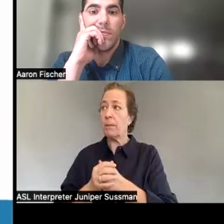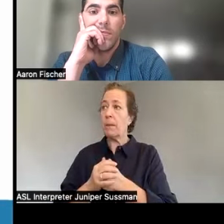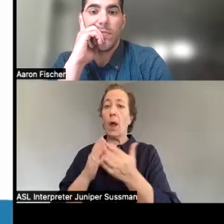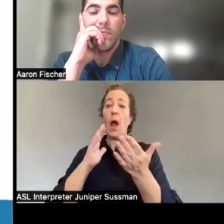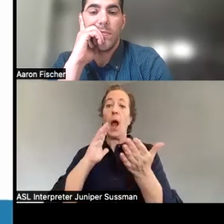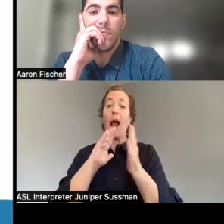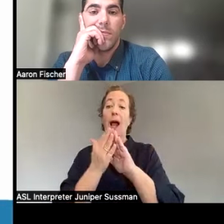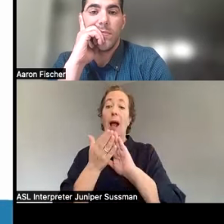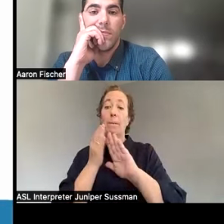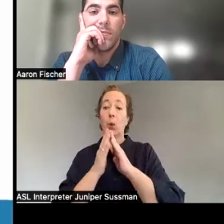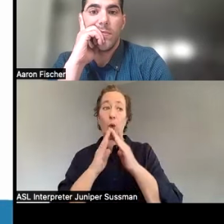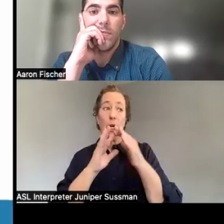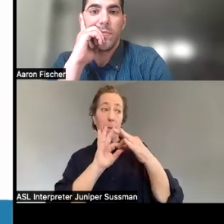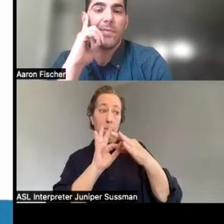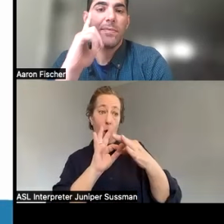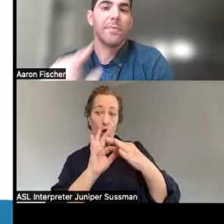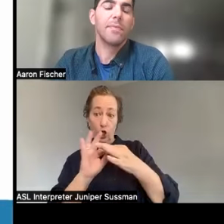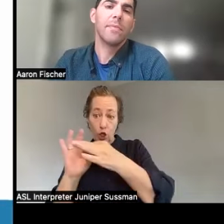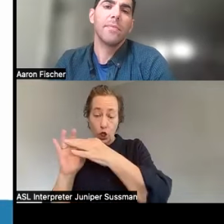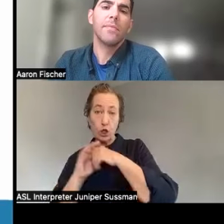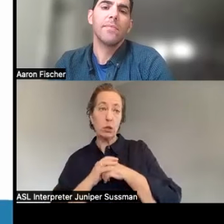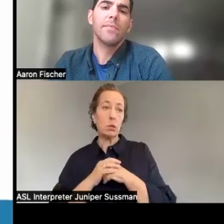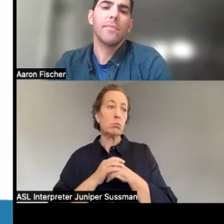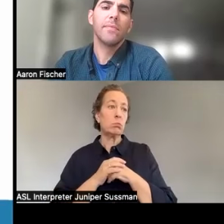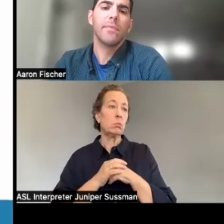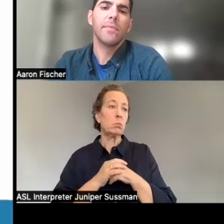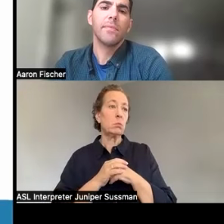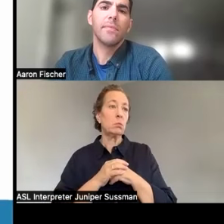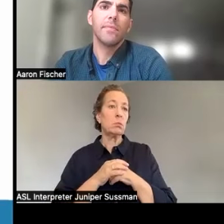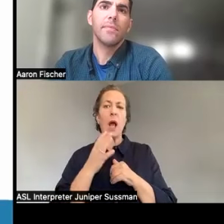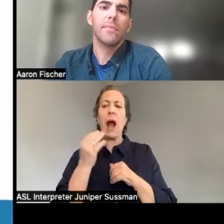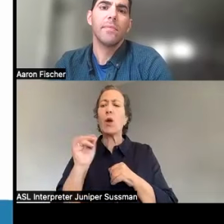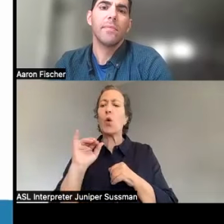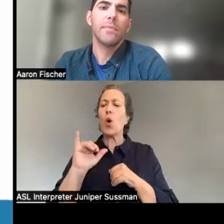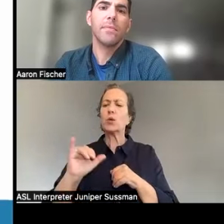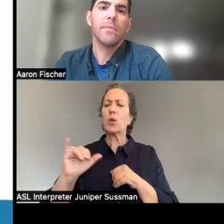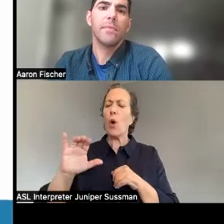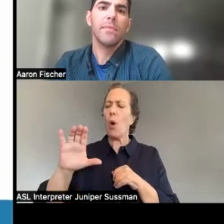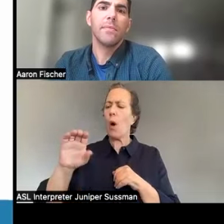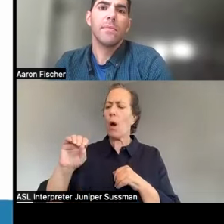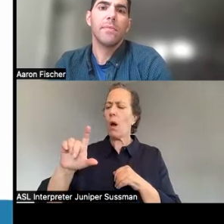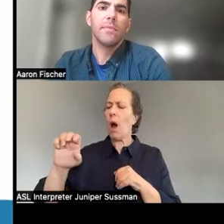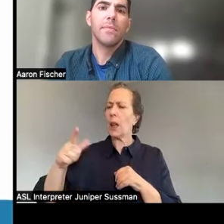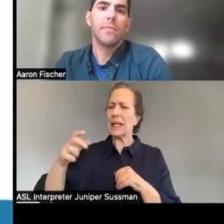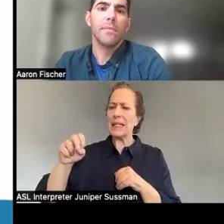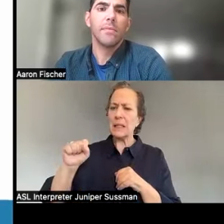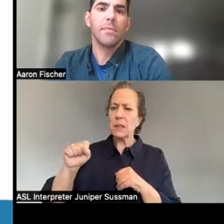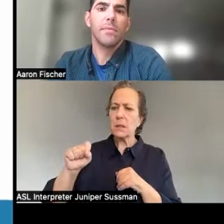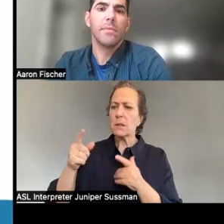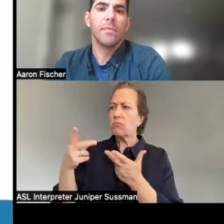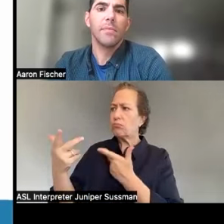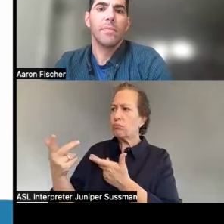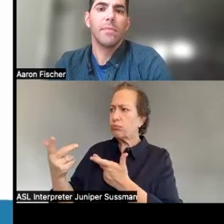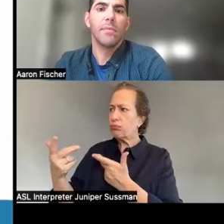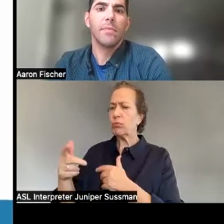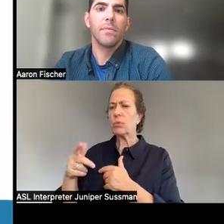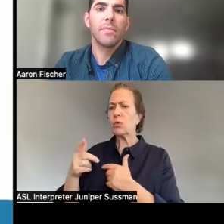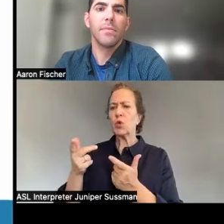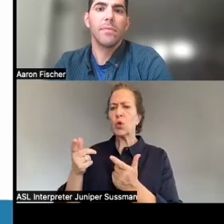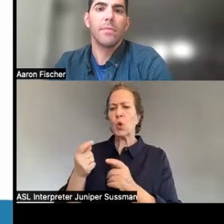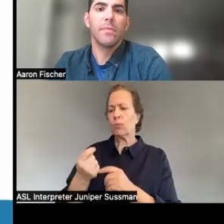have relationships with, as well as their other colleagues to eliminate barriers that prevent good